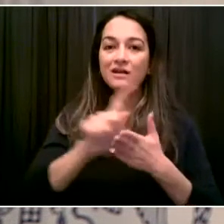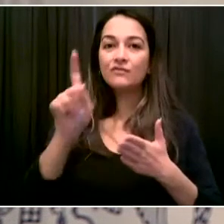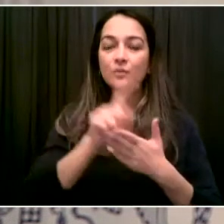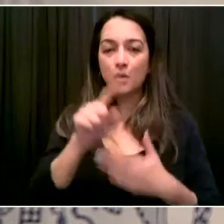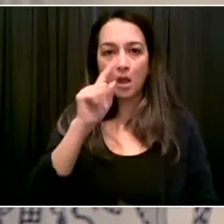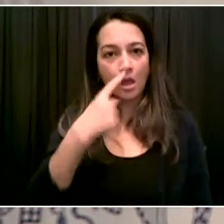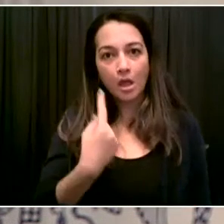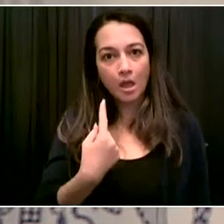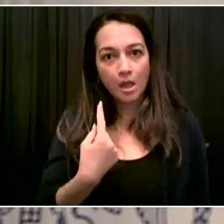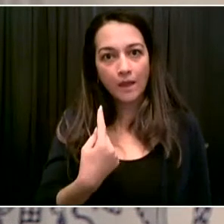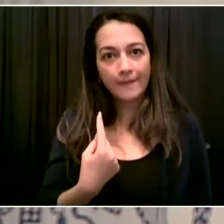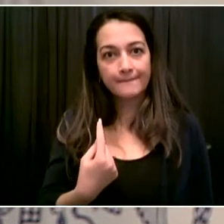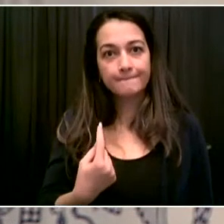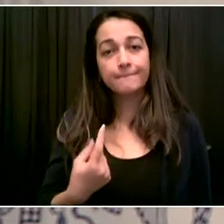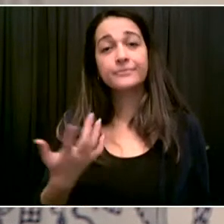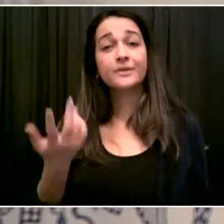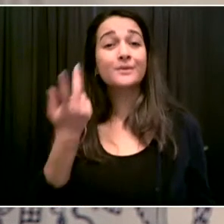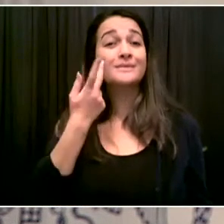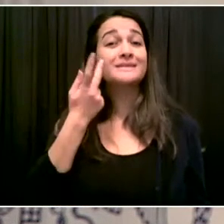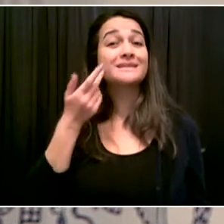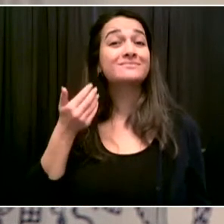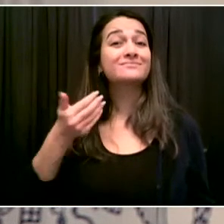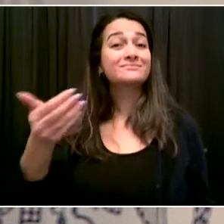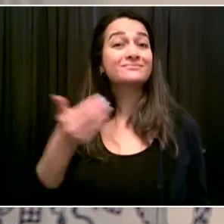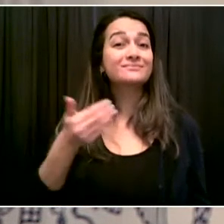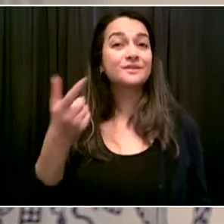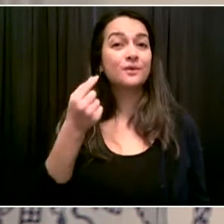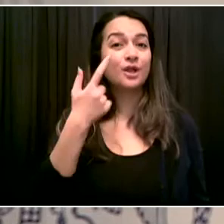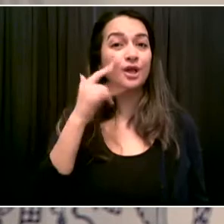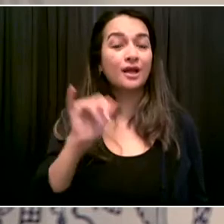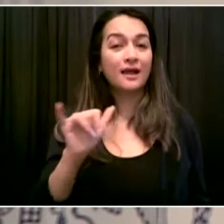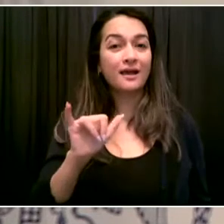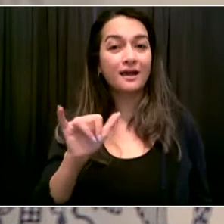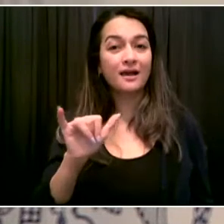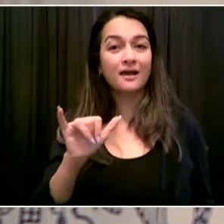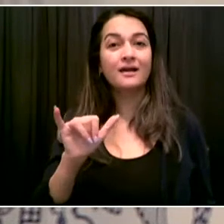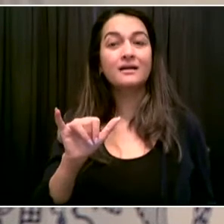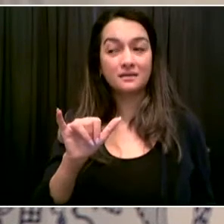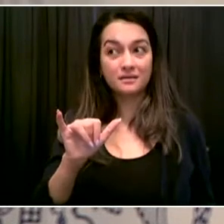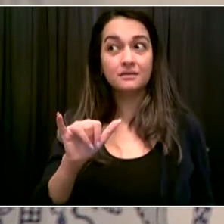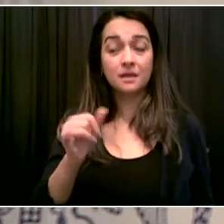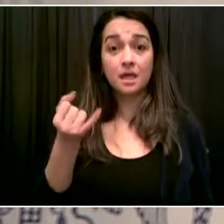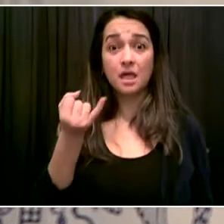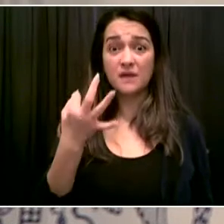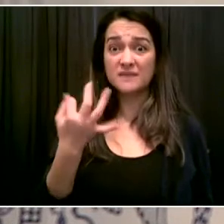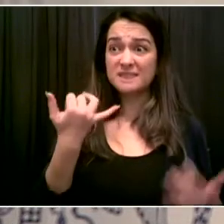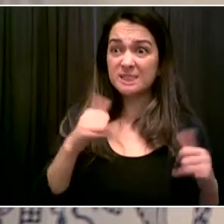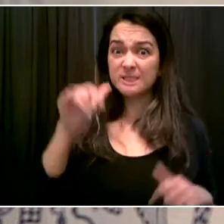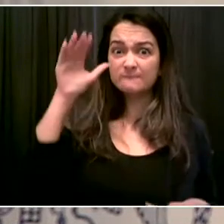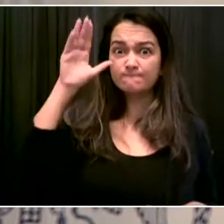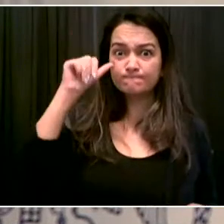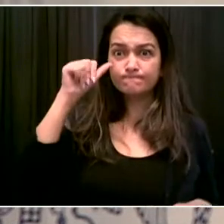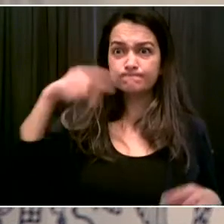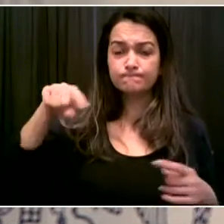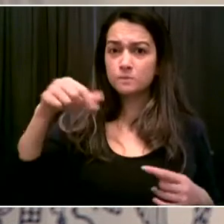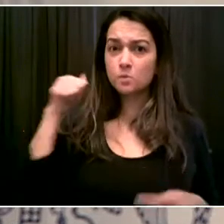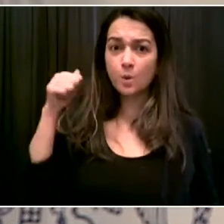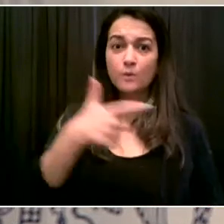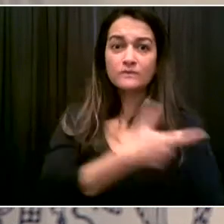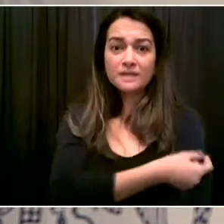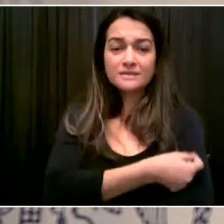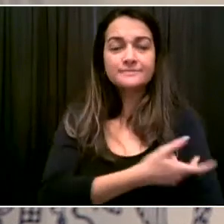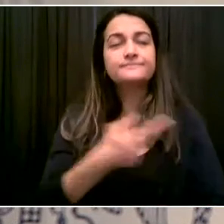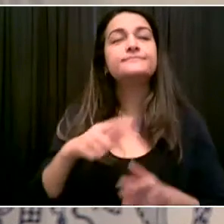additional action. Each of these situations is different, I truly believe, because with what we're doing